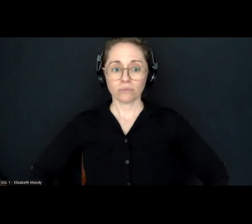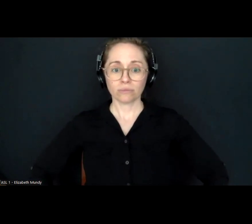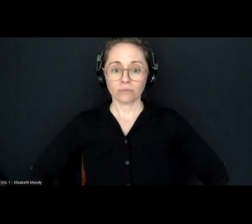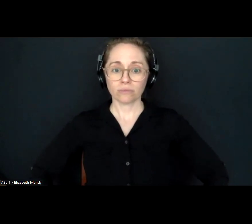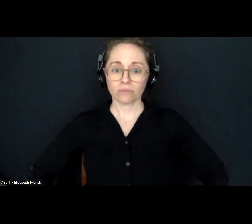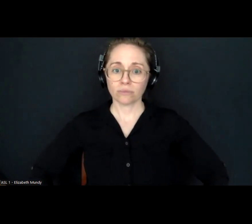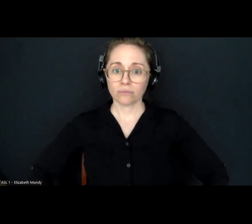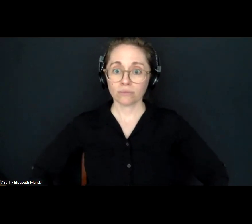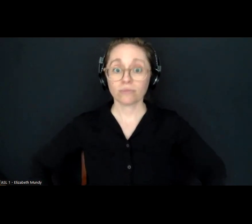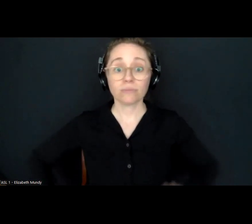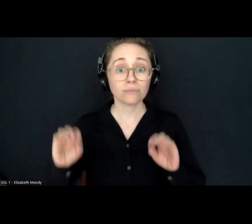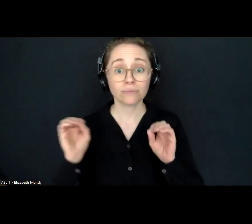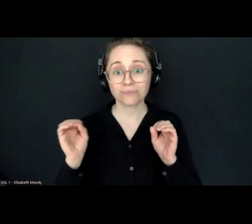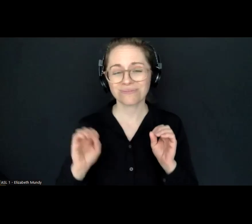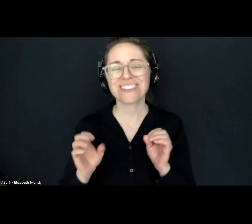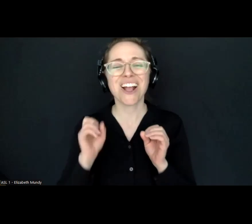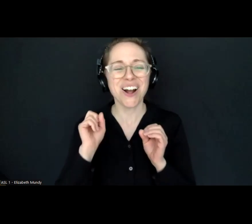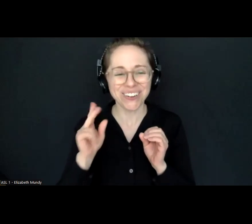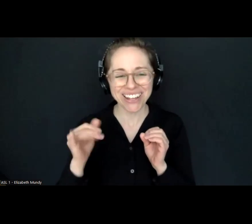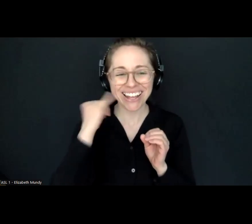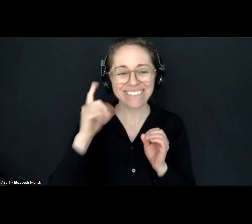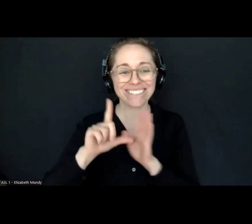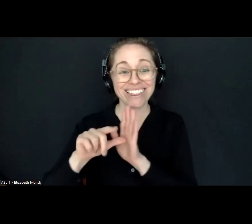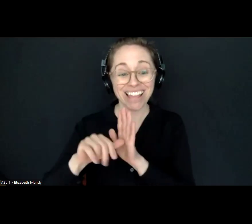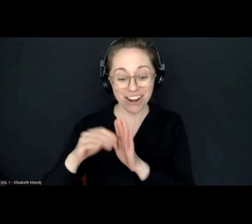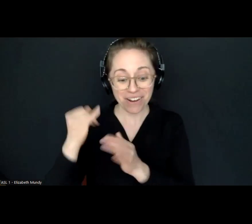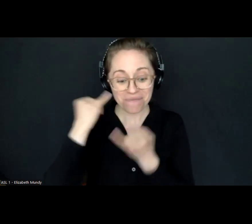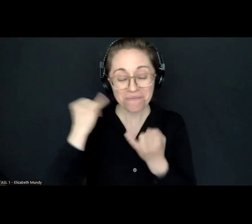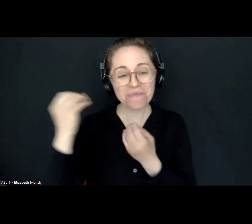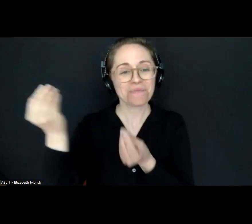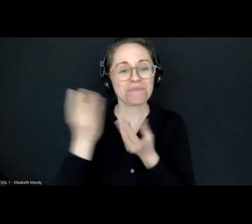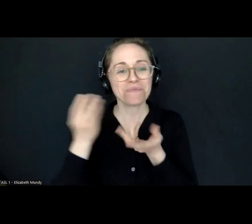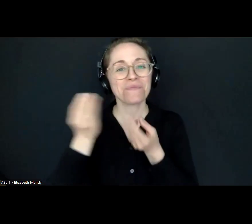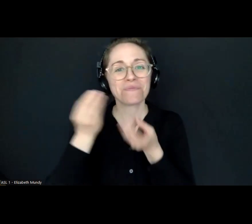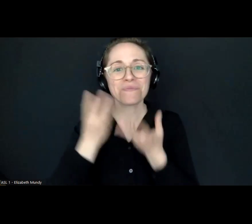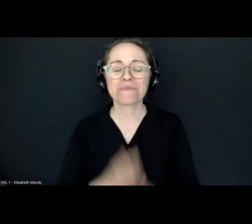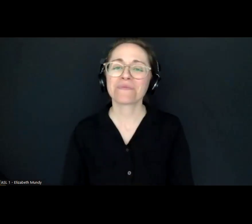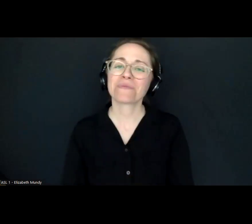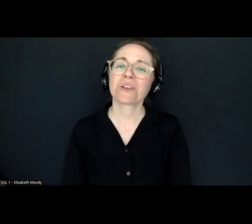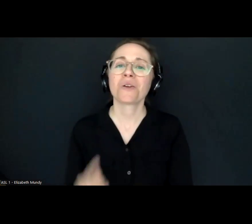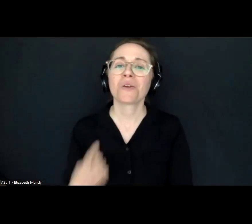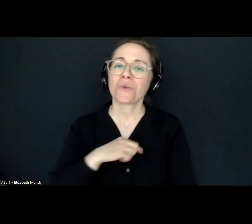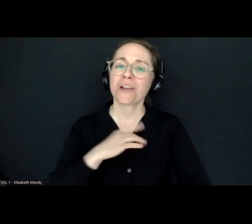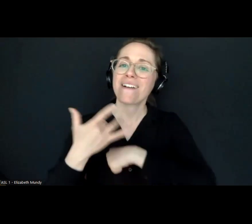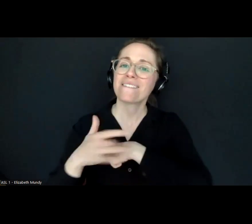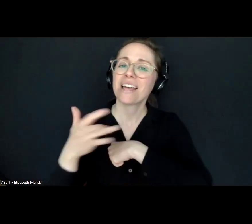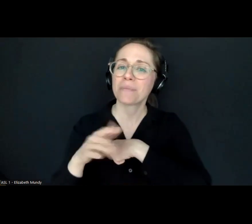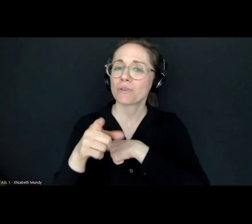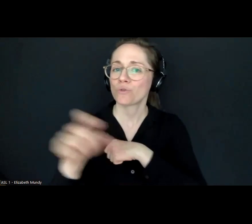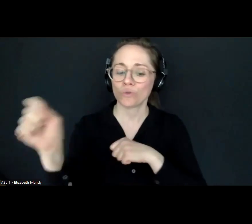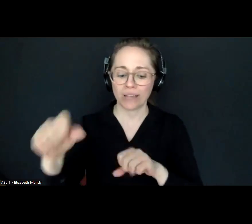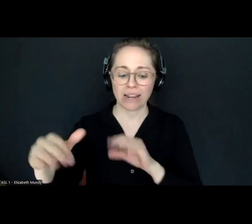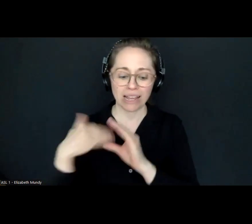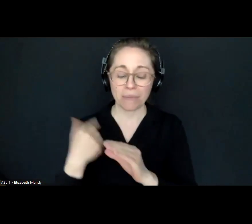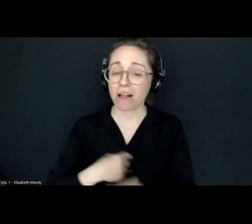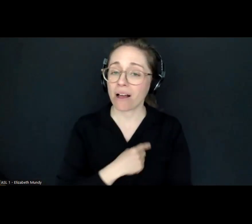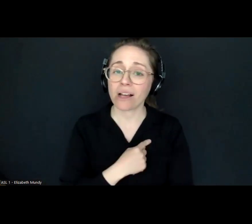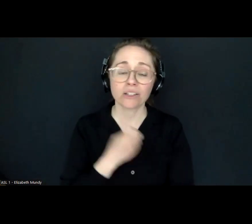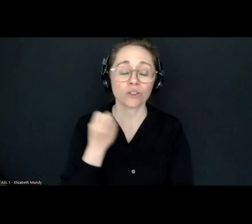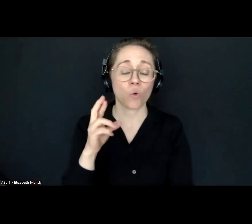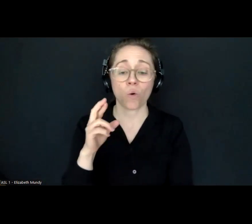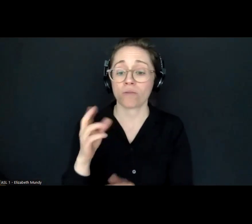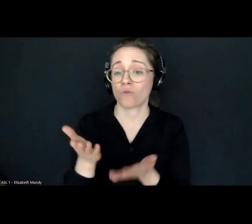Well, keep them coming if you do. We are available, and you're more than welcome to send us an email or even just kind of request a quick